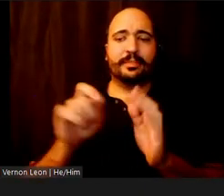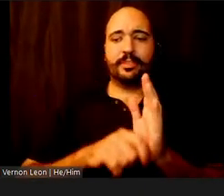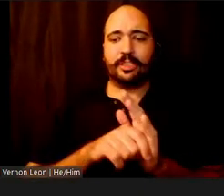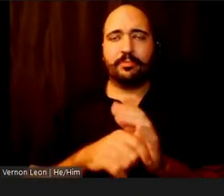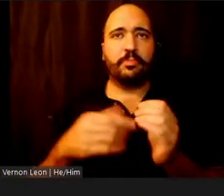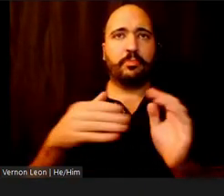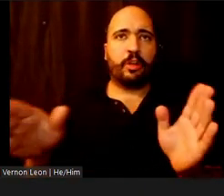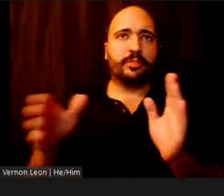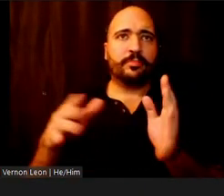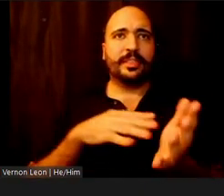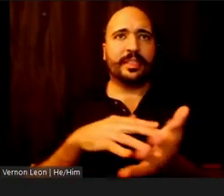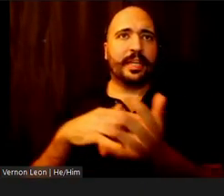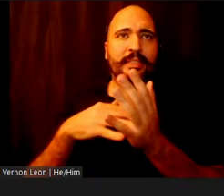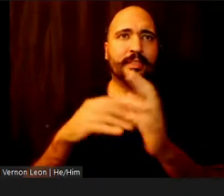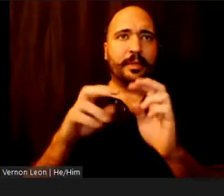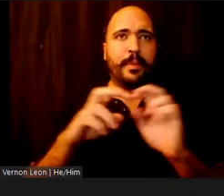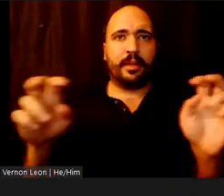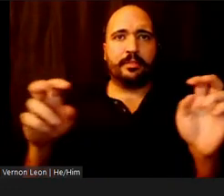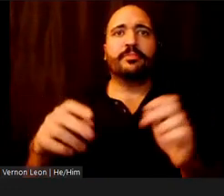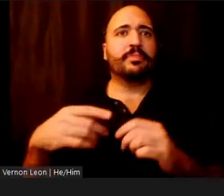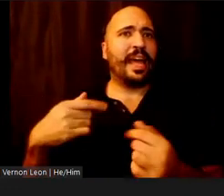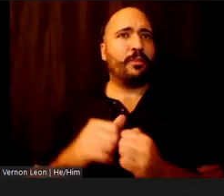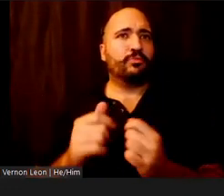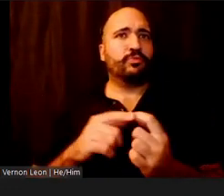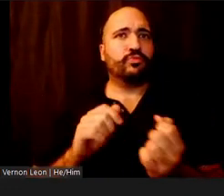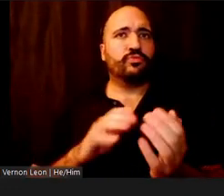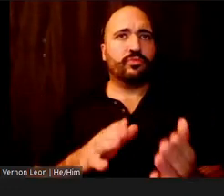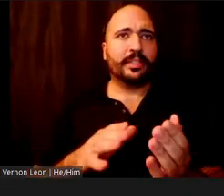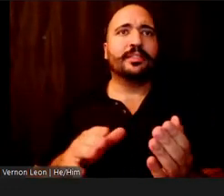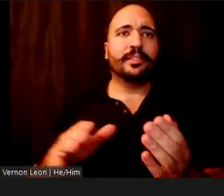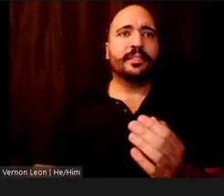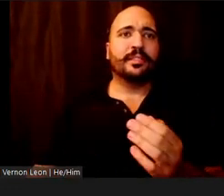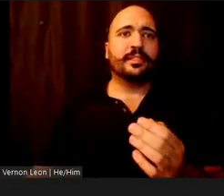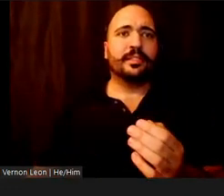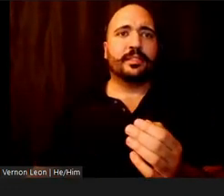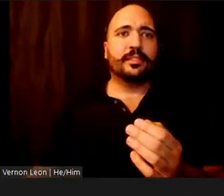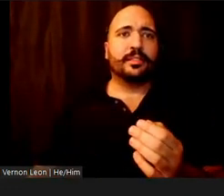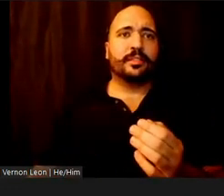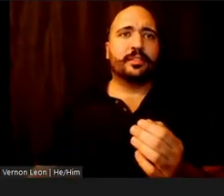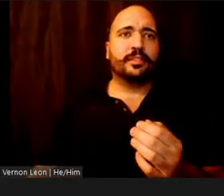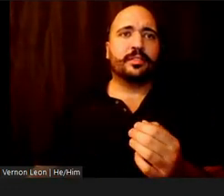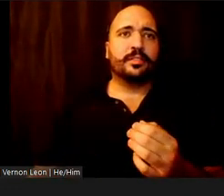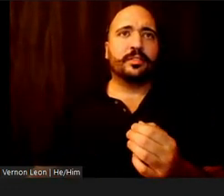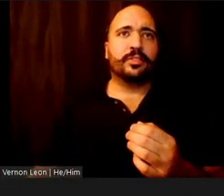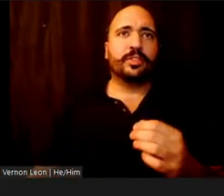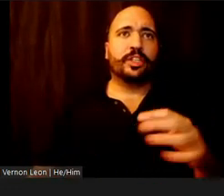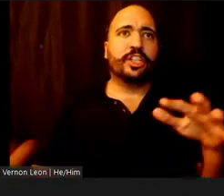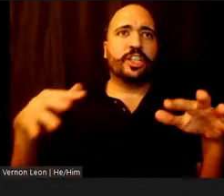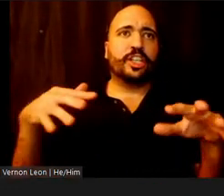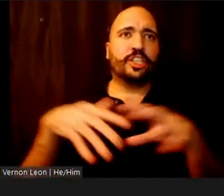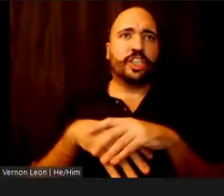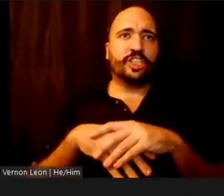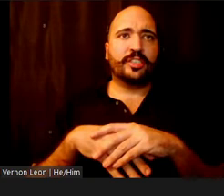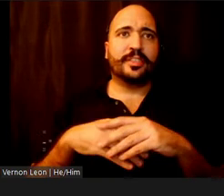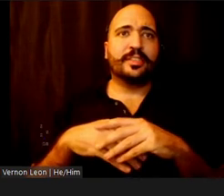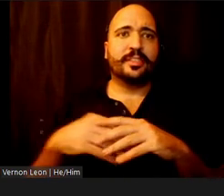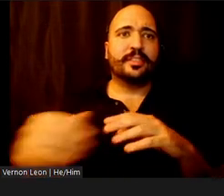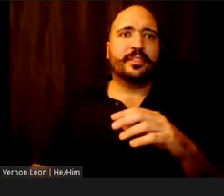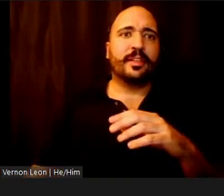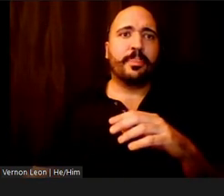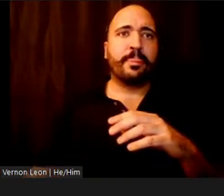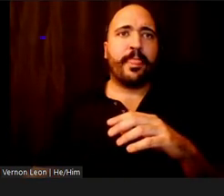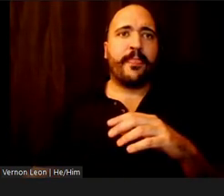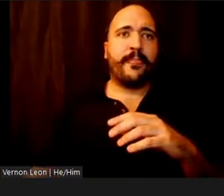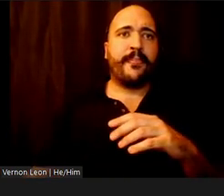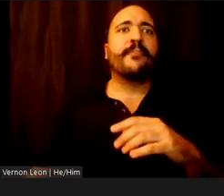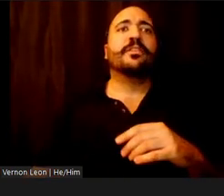explored how best to address congestion, including the 2008 New York City Traffic Congestion Mitigation Commission and the 2018 Fixed New